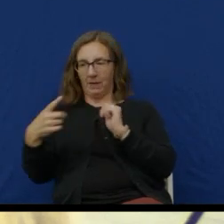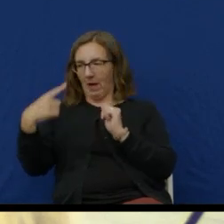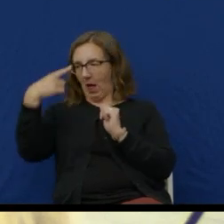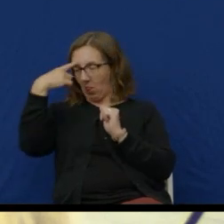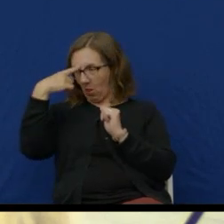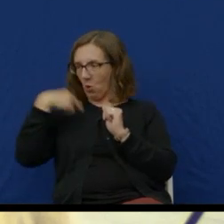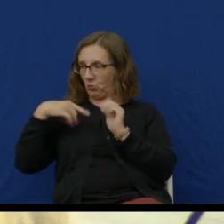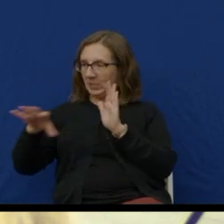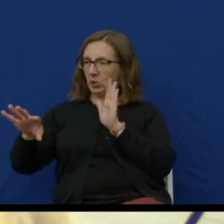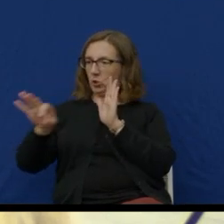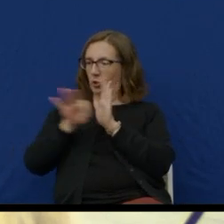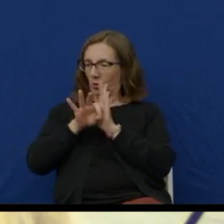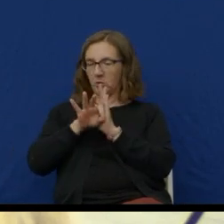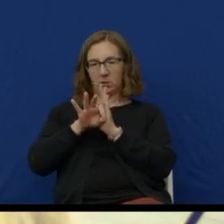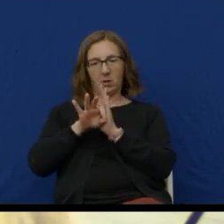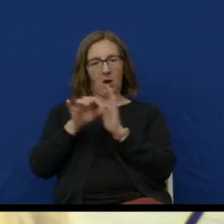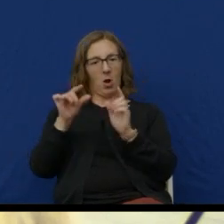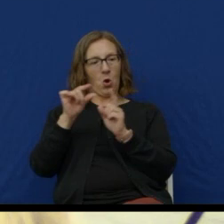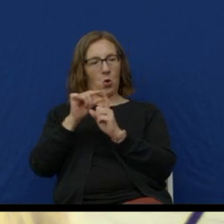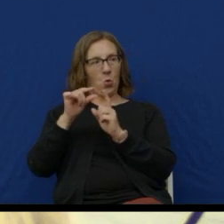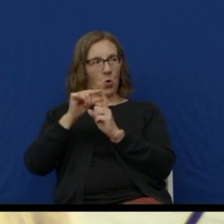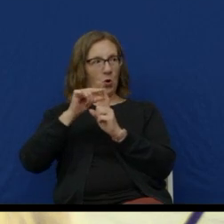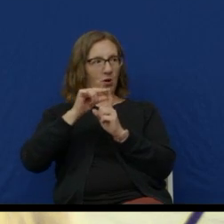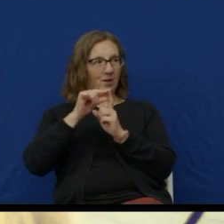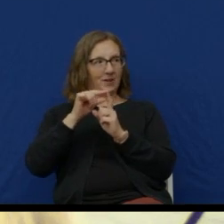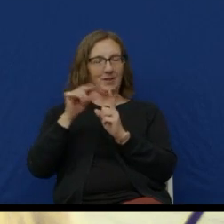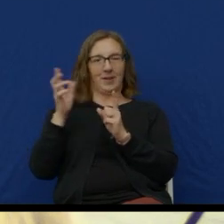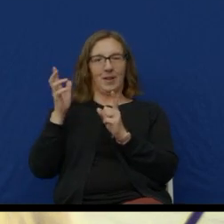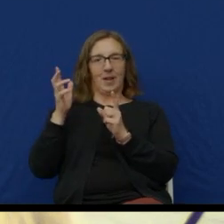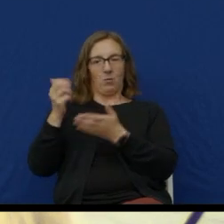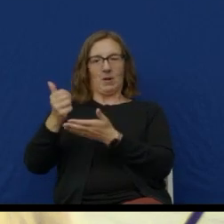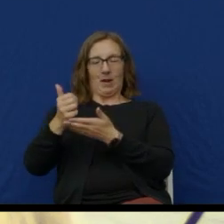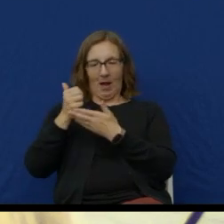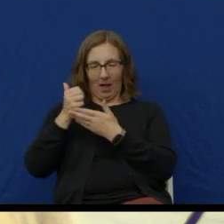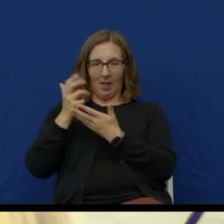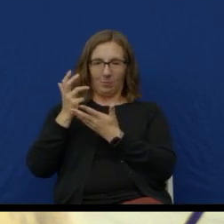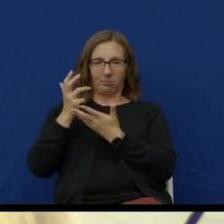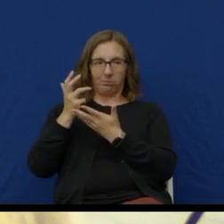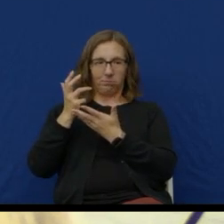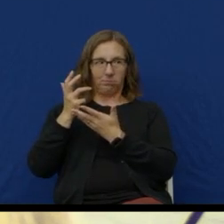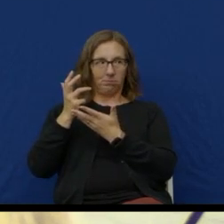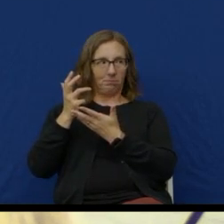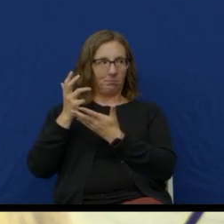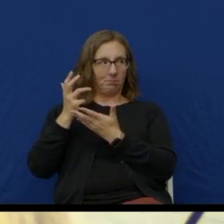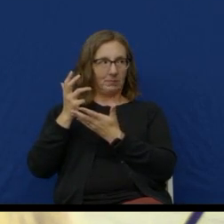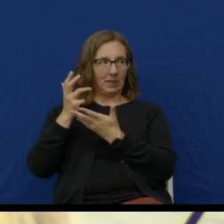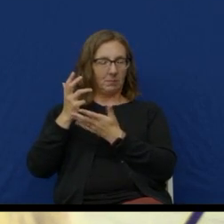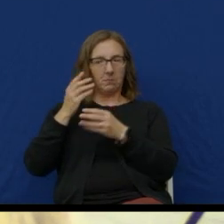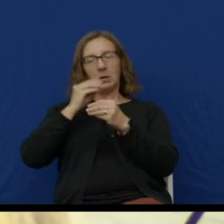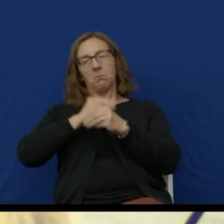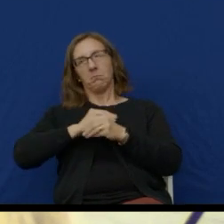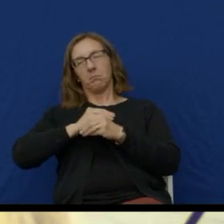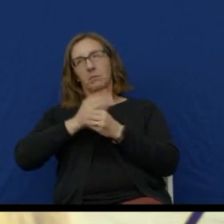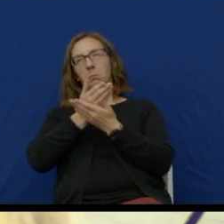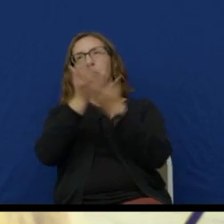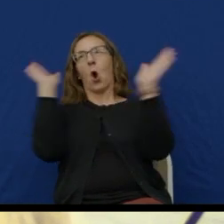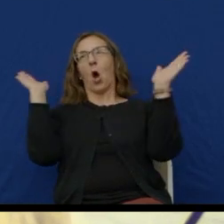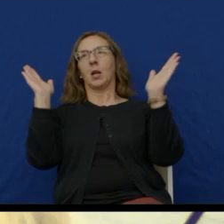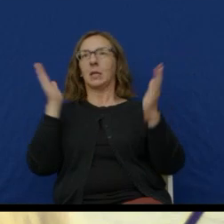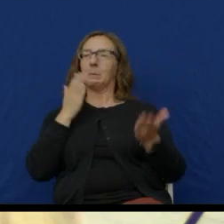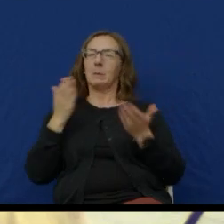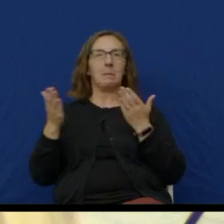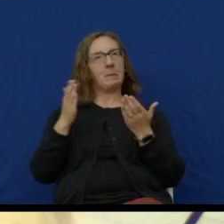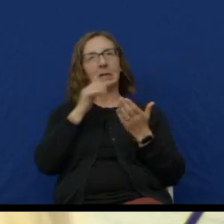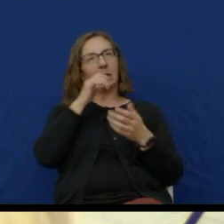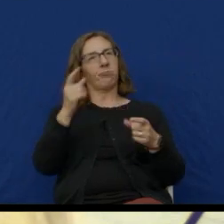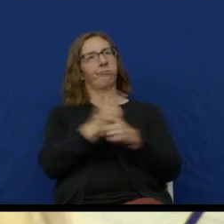word that would help us be both broad and specific in that conversation, but maybe we aren't there yet.